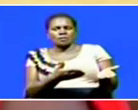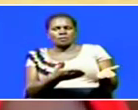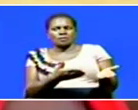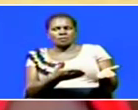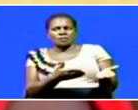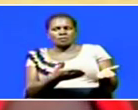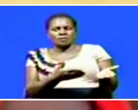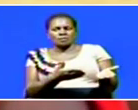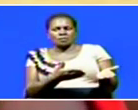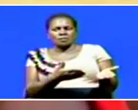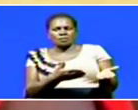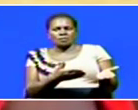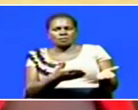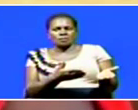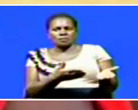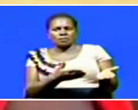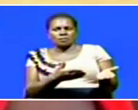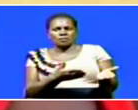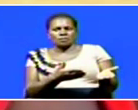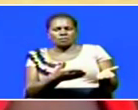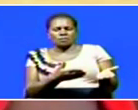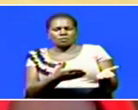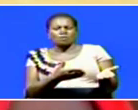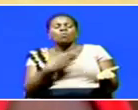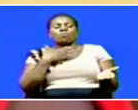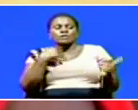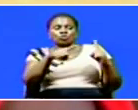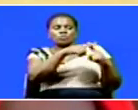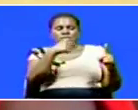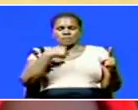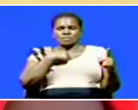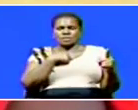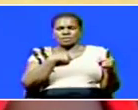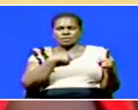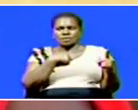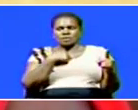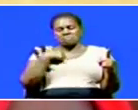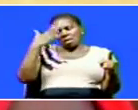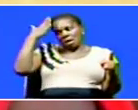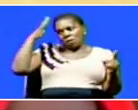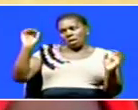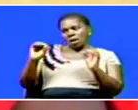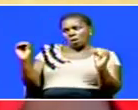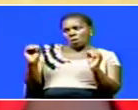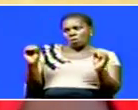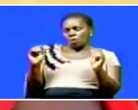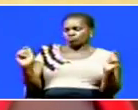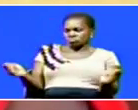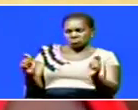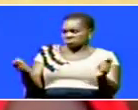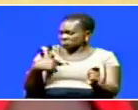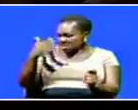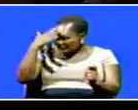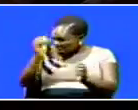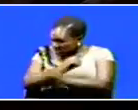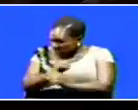Maka ndinganya. Maka maa kuniua. Mimi sijui, chai wangu, mimi